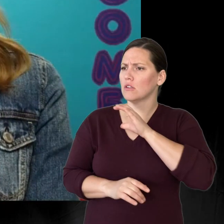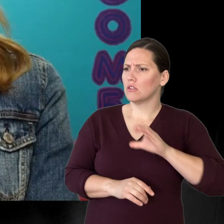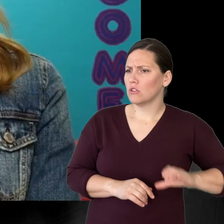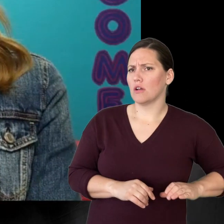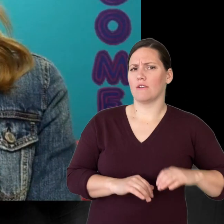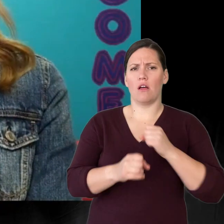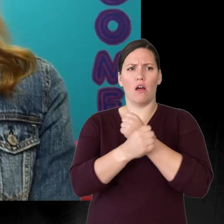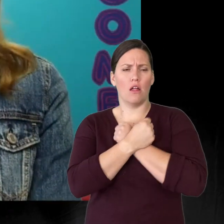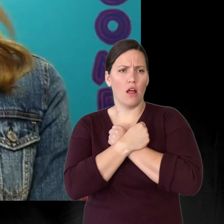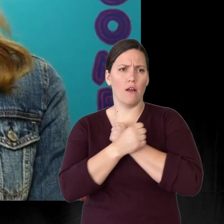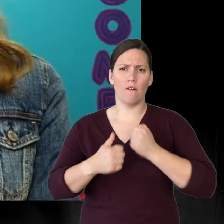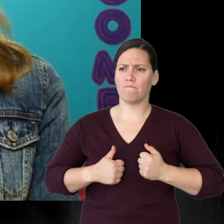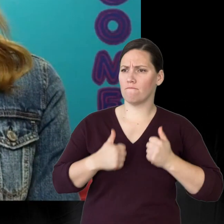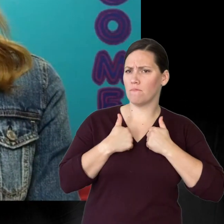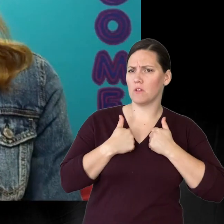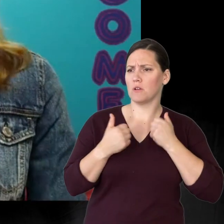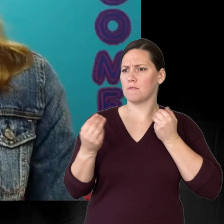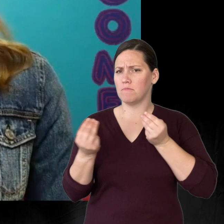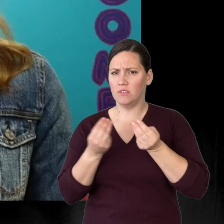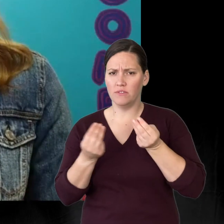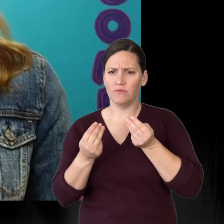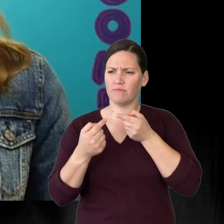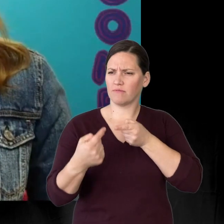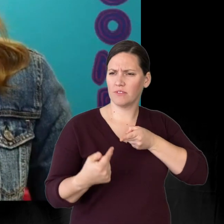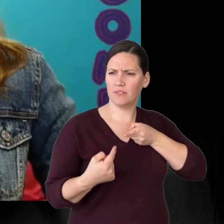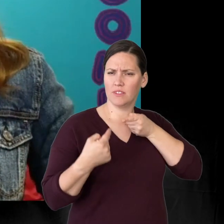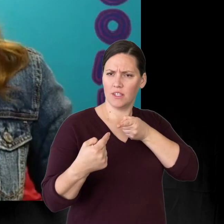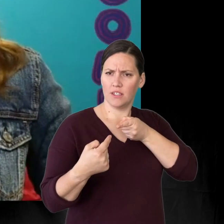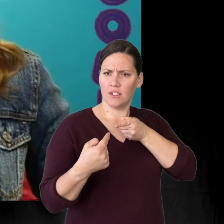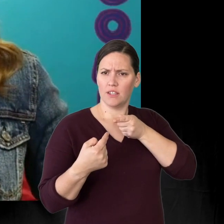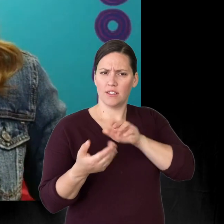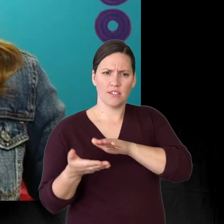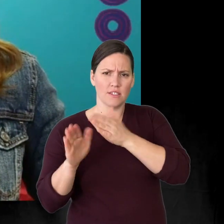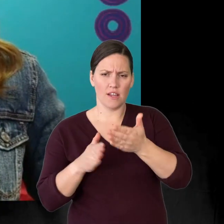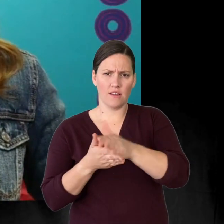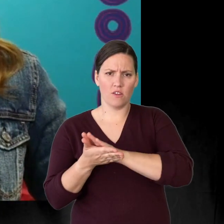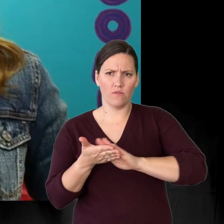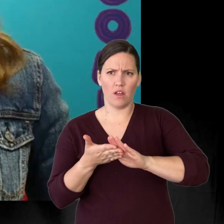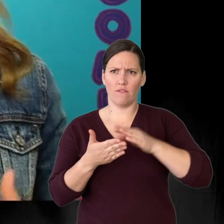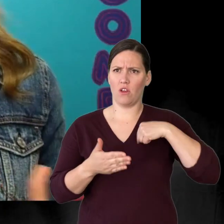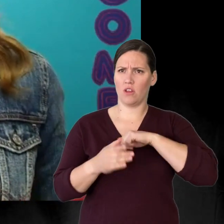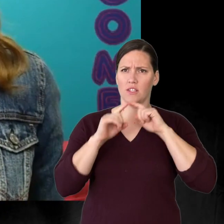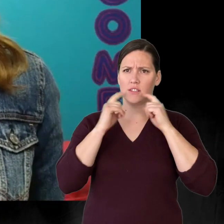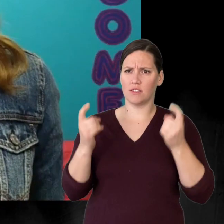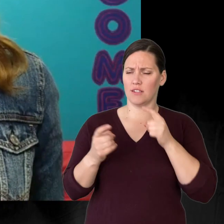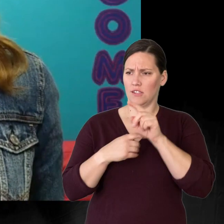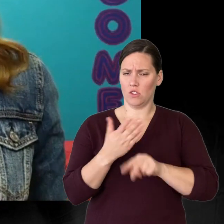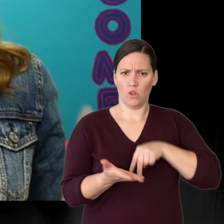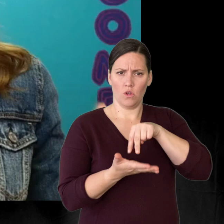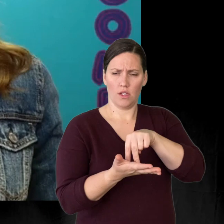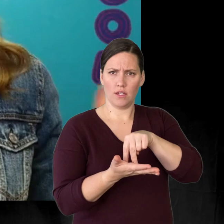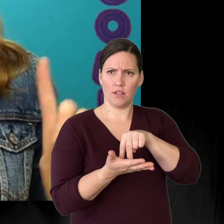Christ's life, his ministry, his suffering and death for the forgiveness of our sins, and his